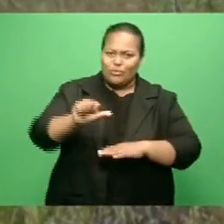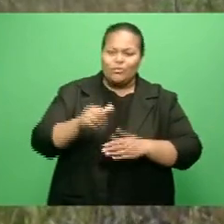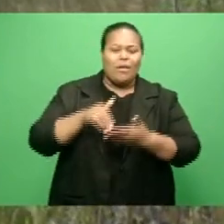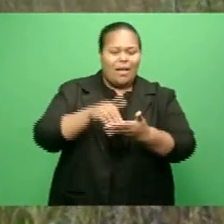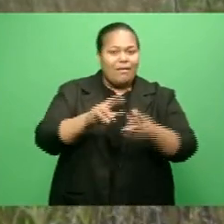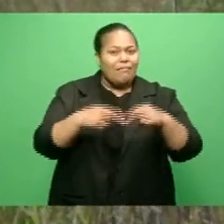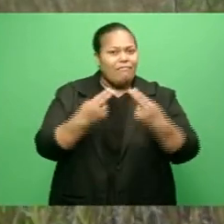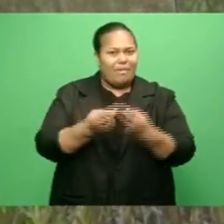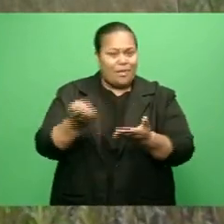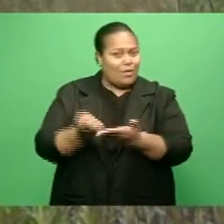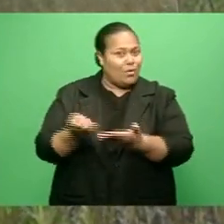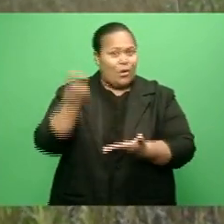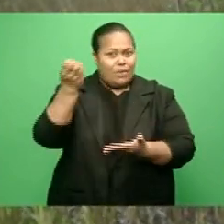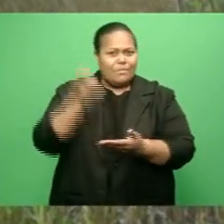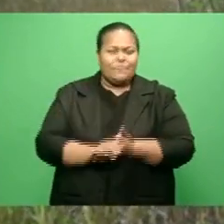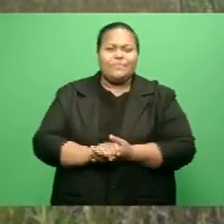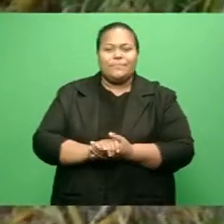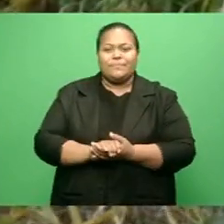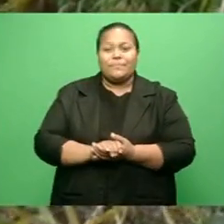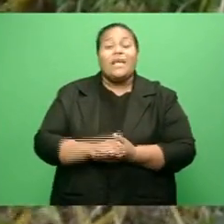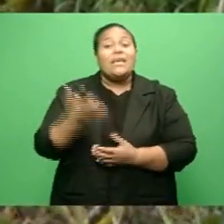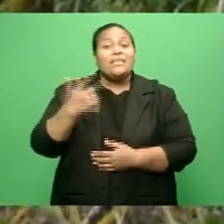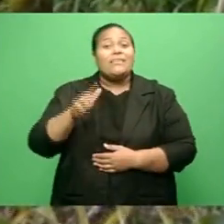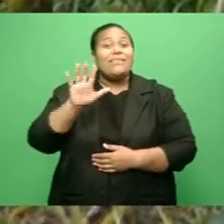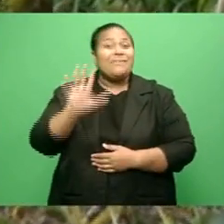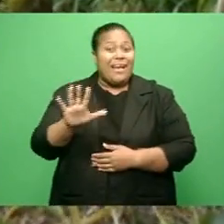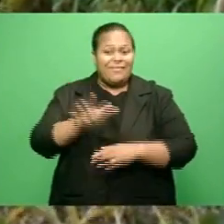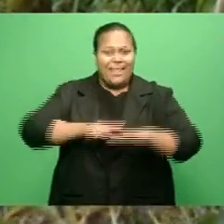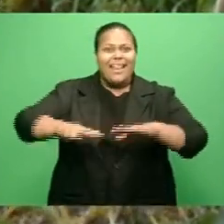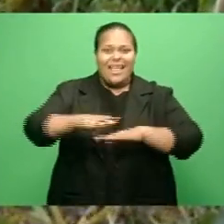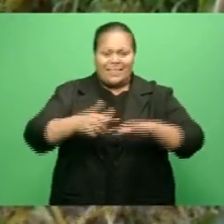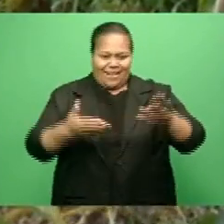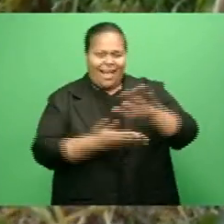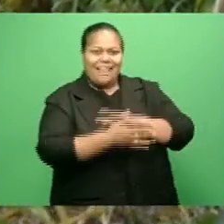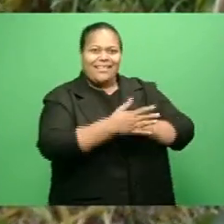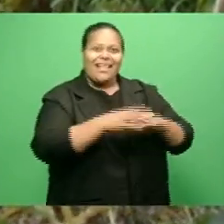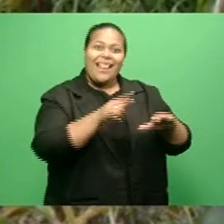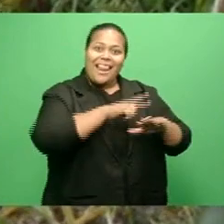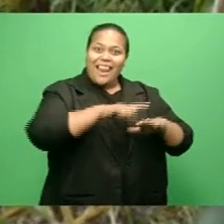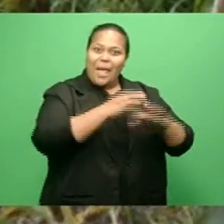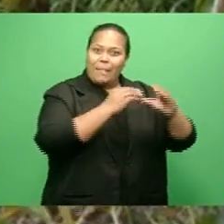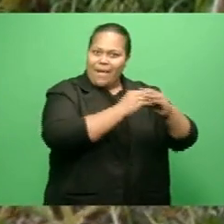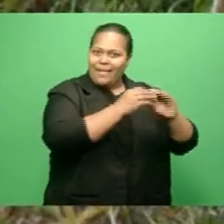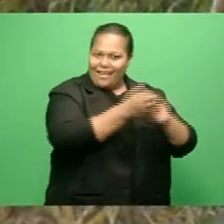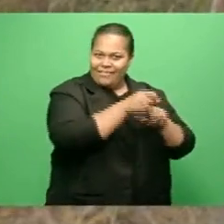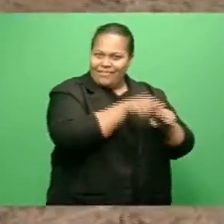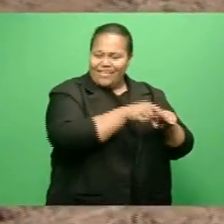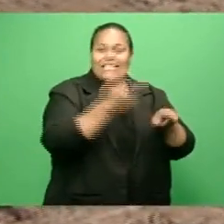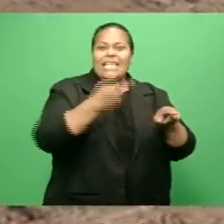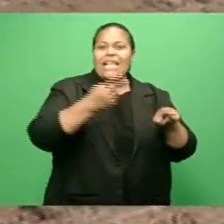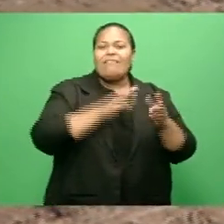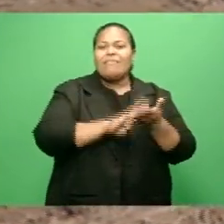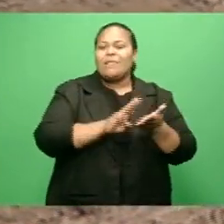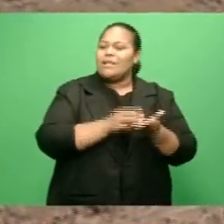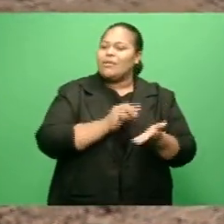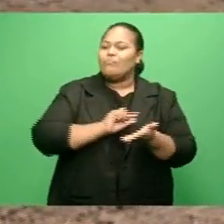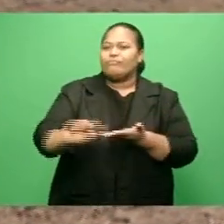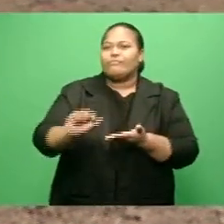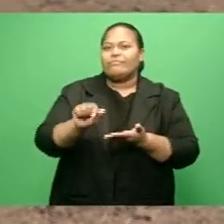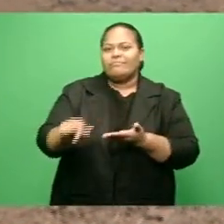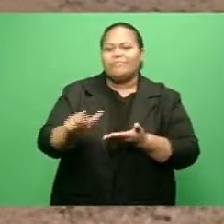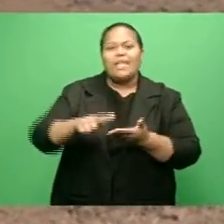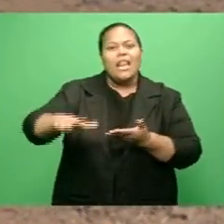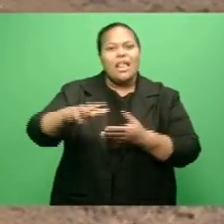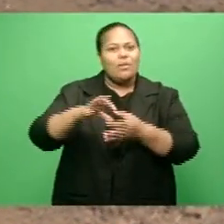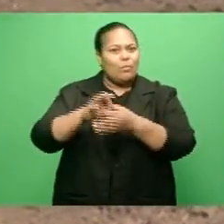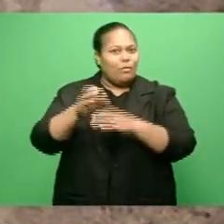far, there are 75 land which is leased under the land bank, and $11 million has been paid out to landowners. Bainimarama stresses